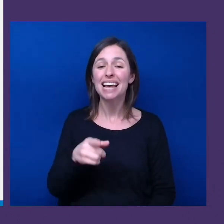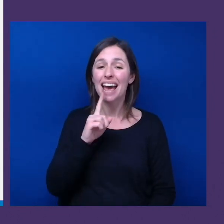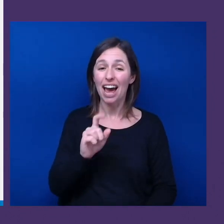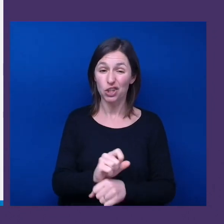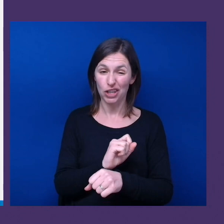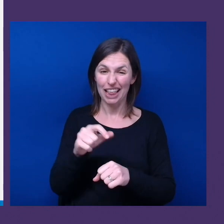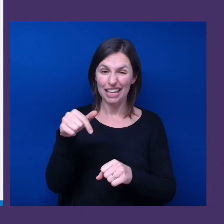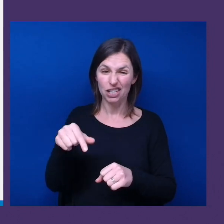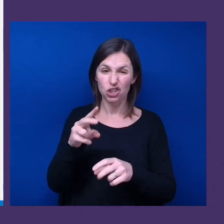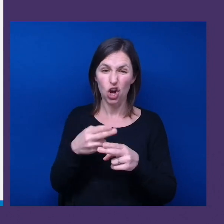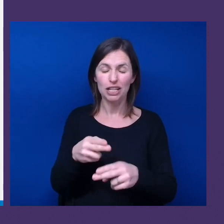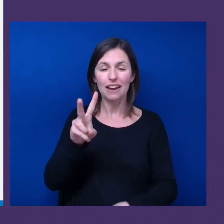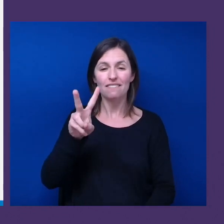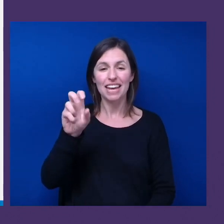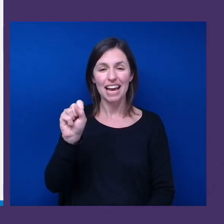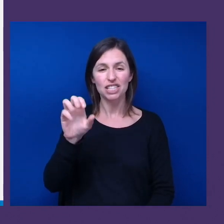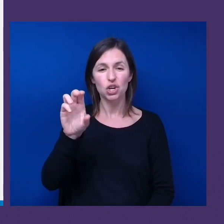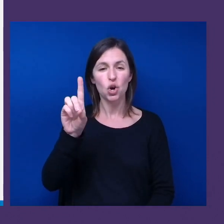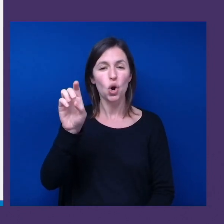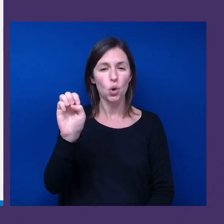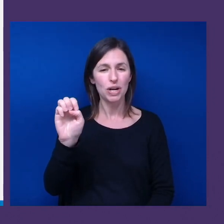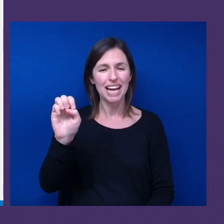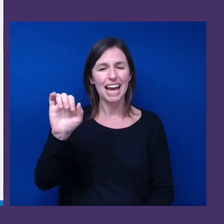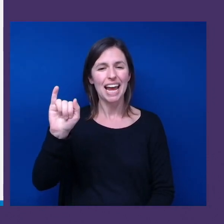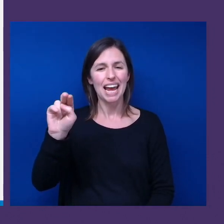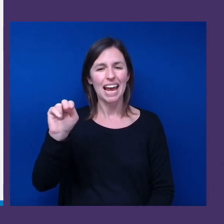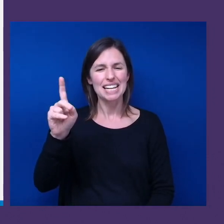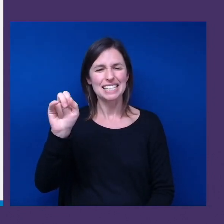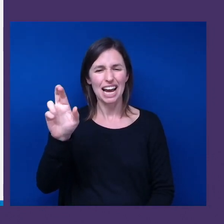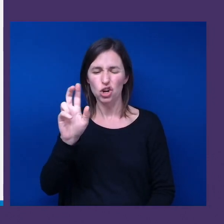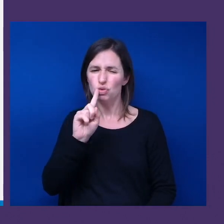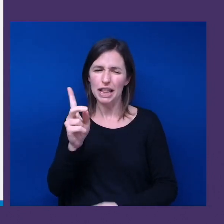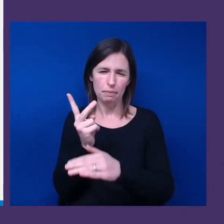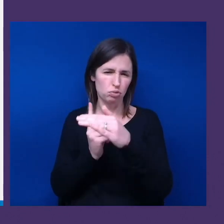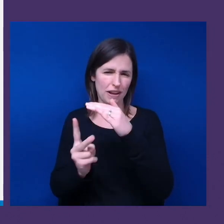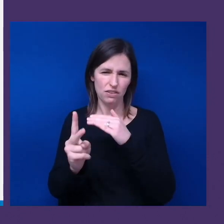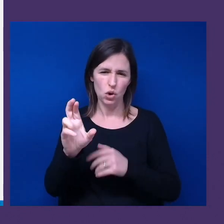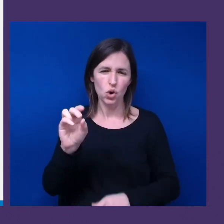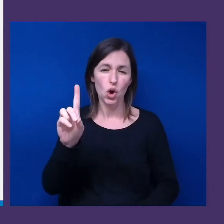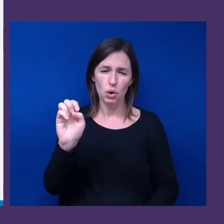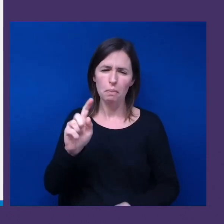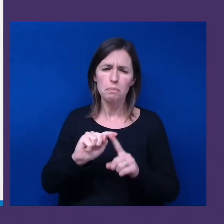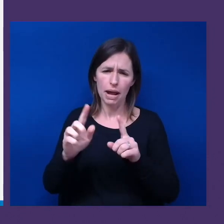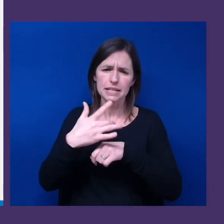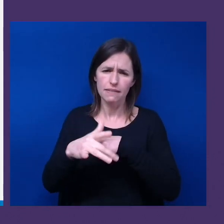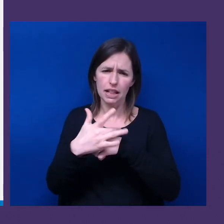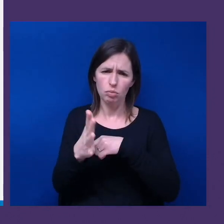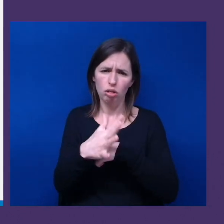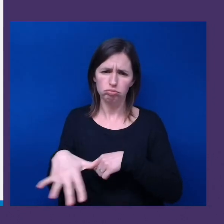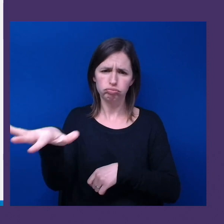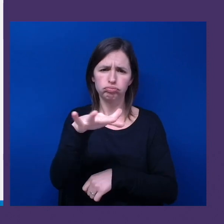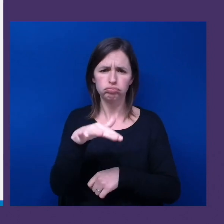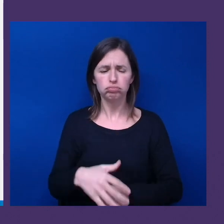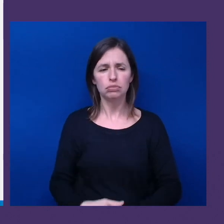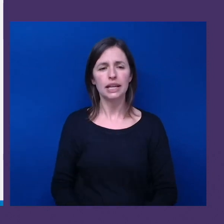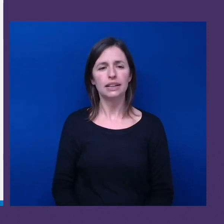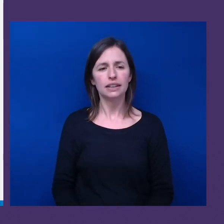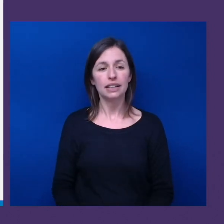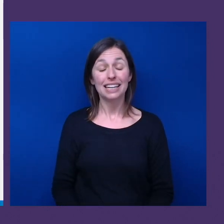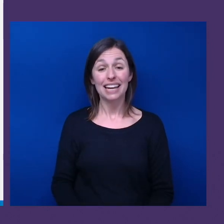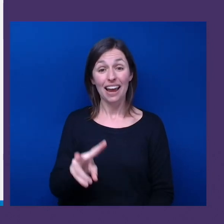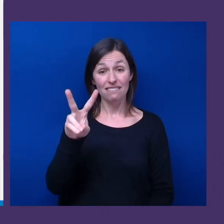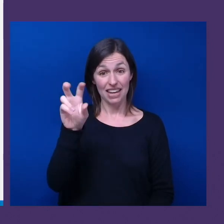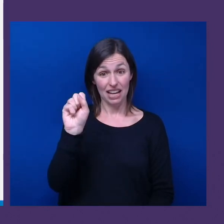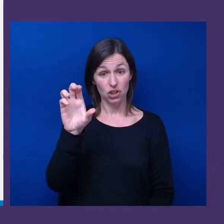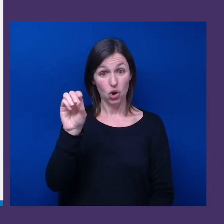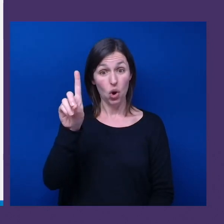Insider. This is the preview build of VS Code, but it is available to everyone. And here in VS Code Insider,